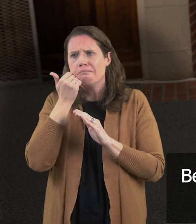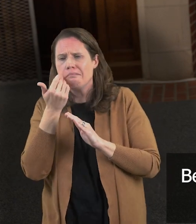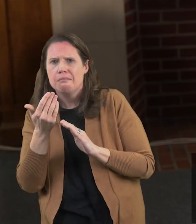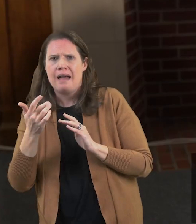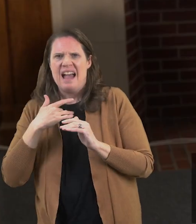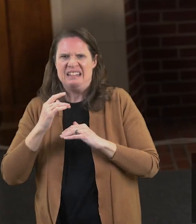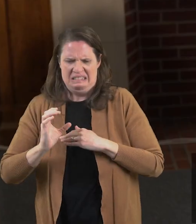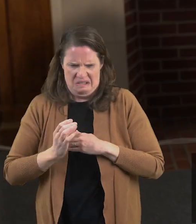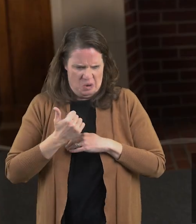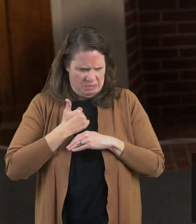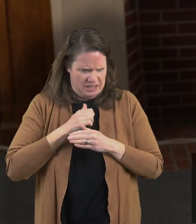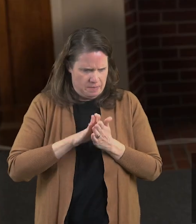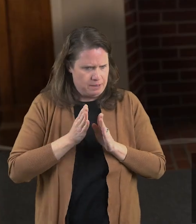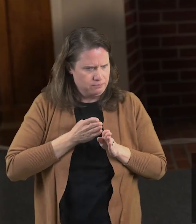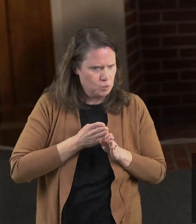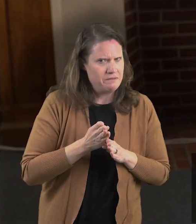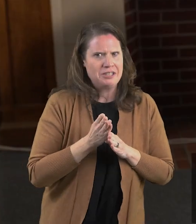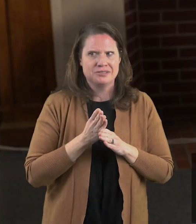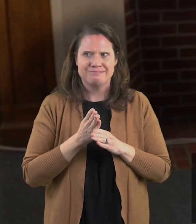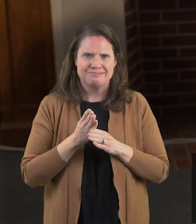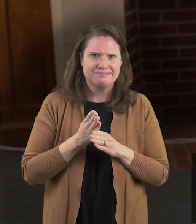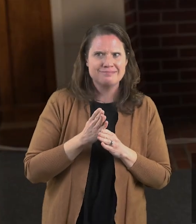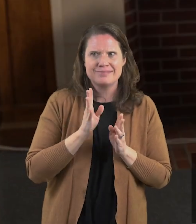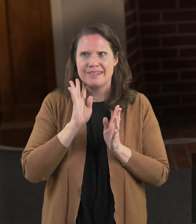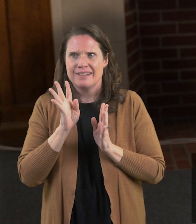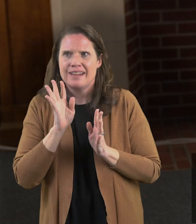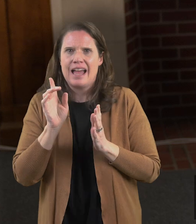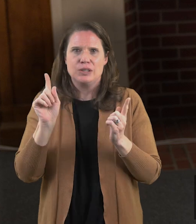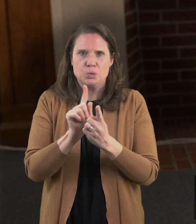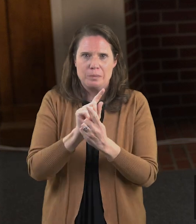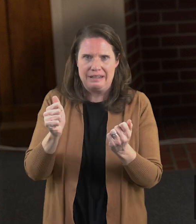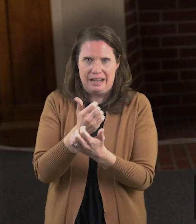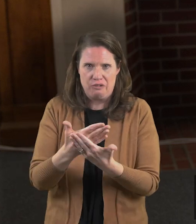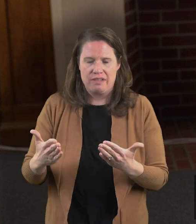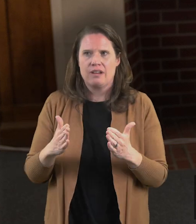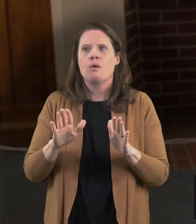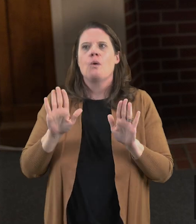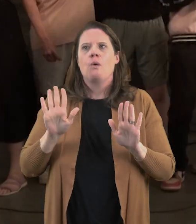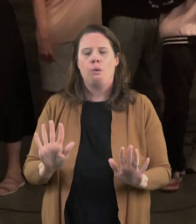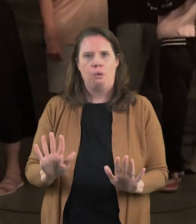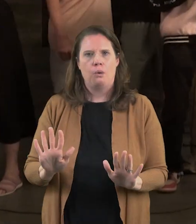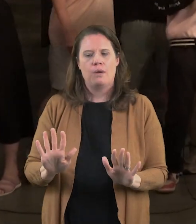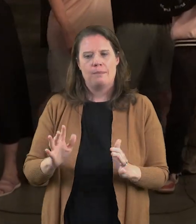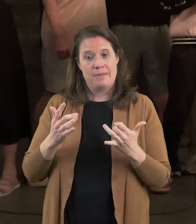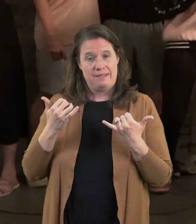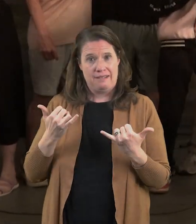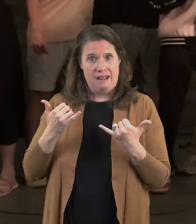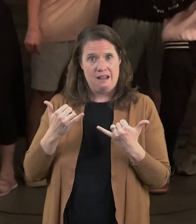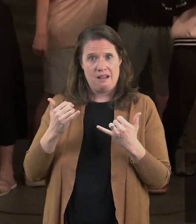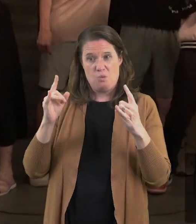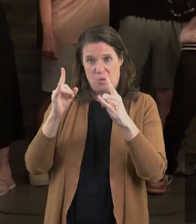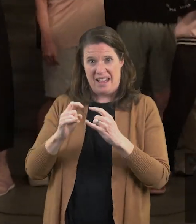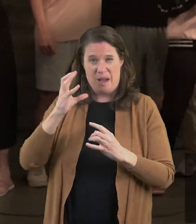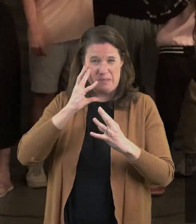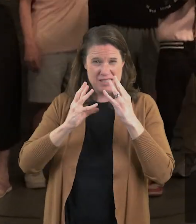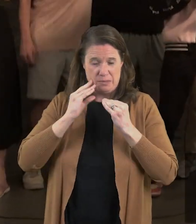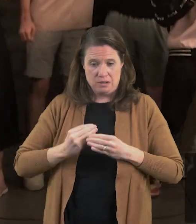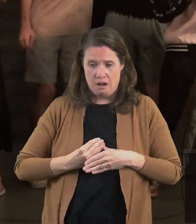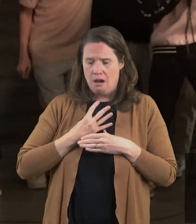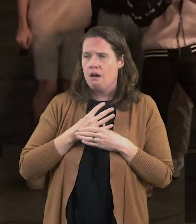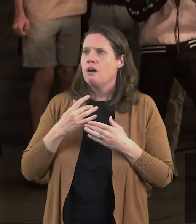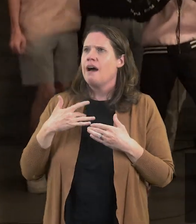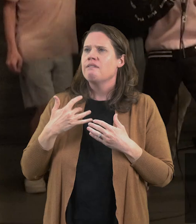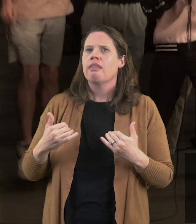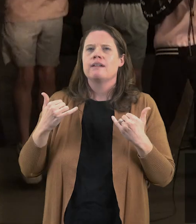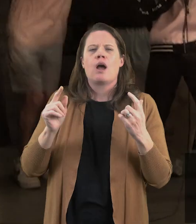met somebody. I kind of had to force myself to be professional around people and to meet them and stuff. Campers stand together and sing. I feel like with camp,